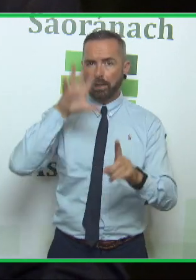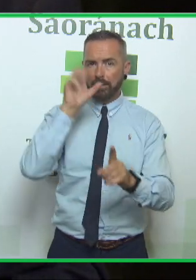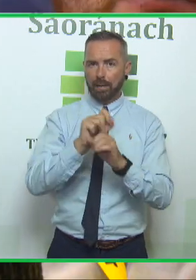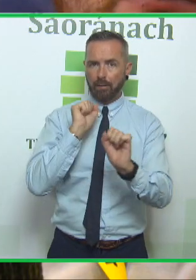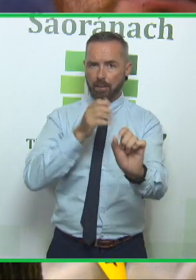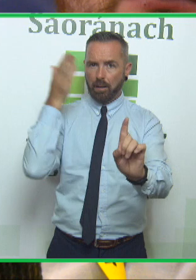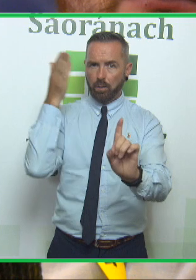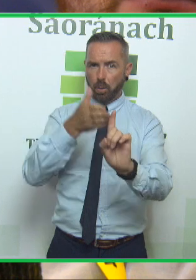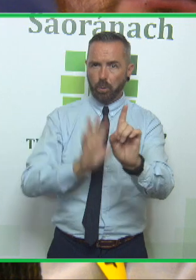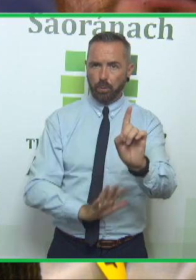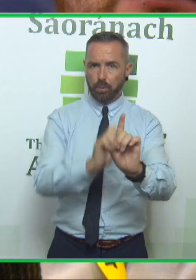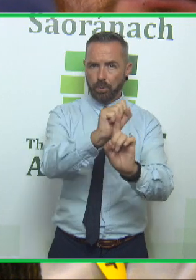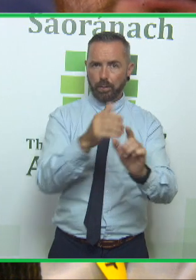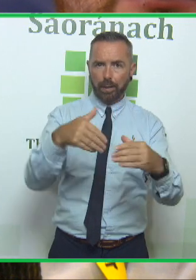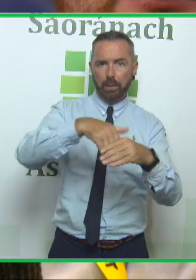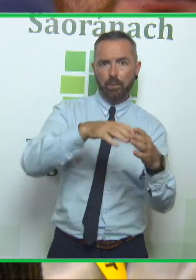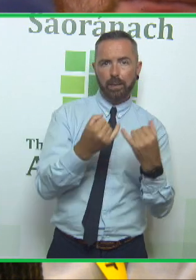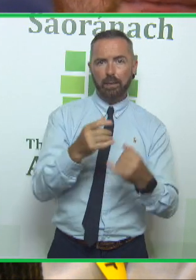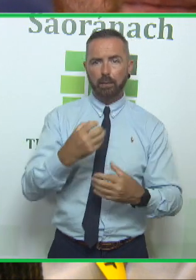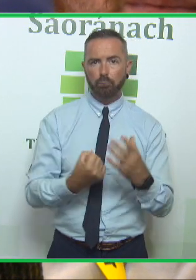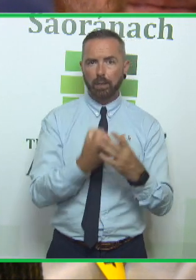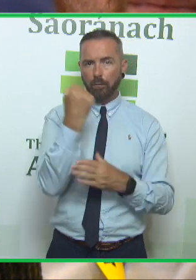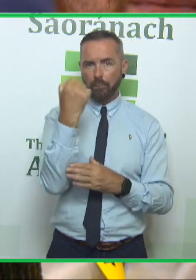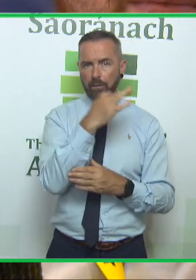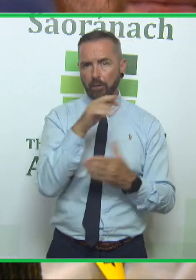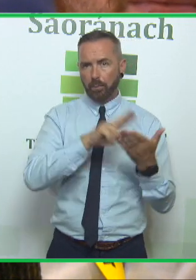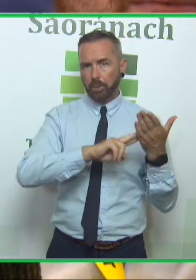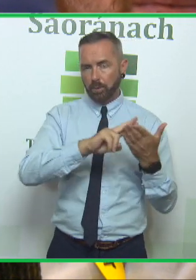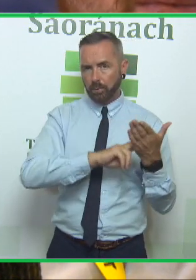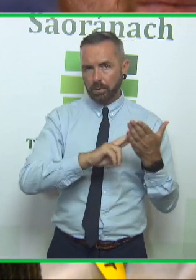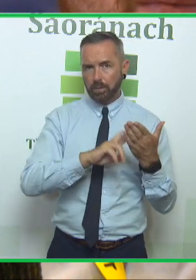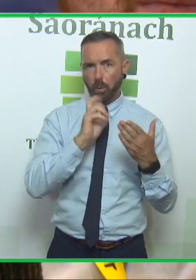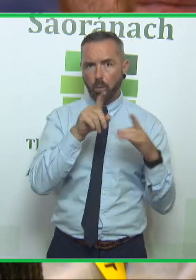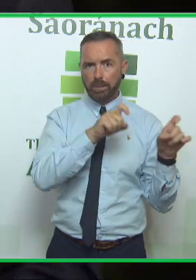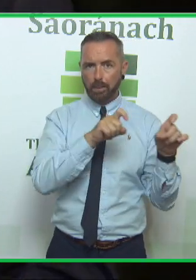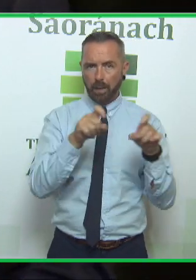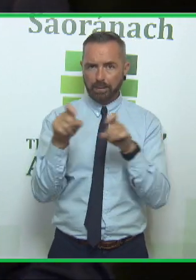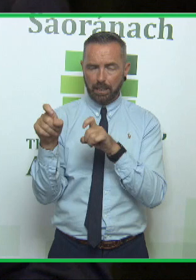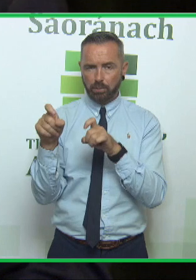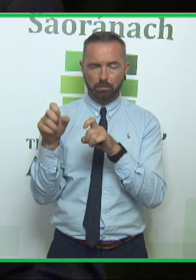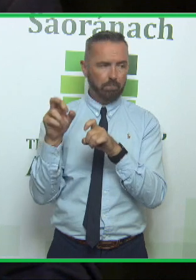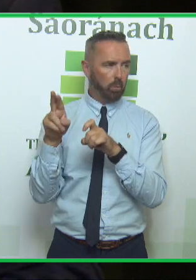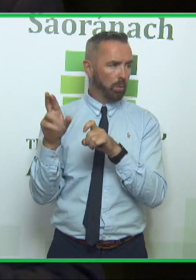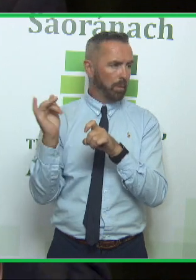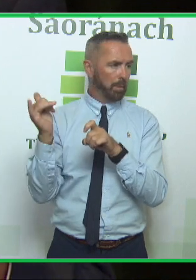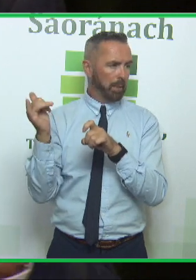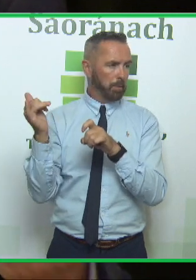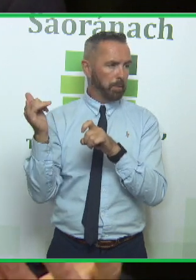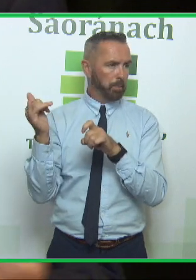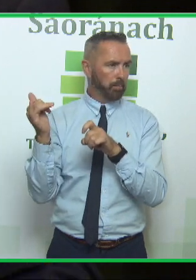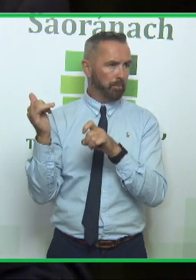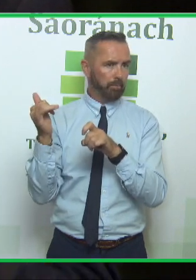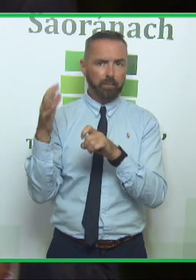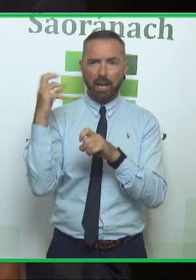goals that will include things like recovery from drug use or stabilisation. It can be